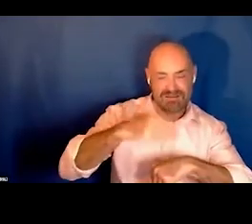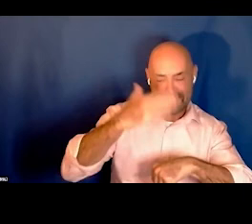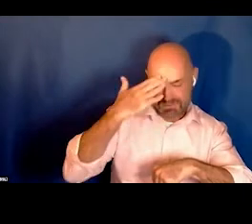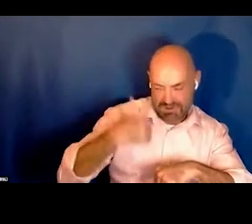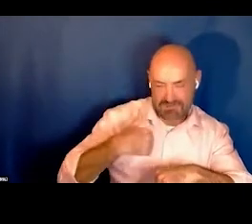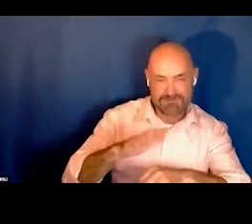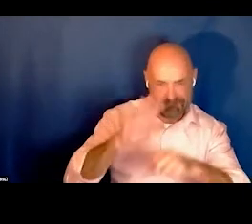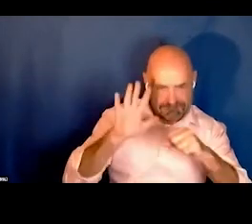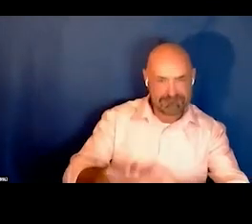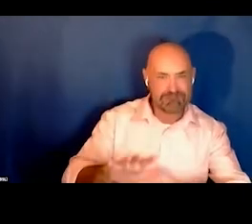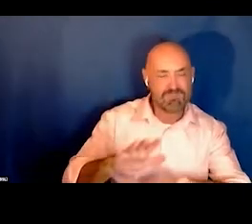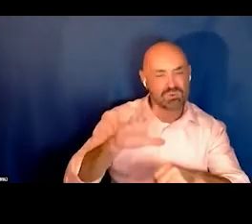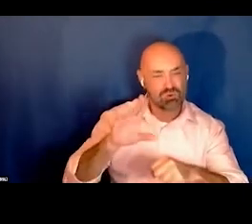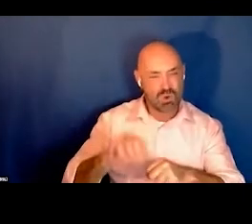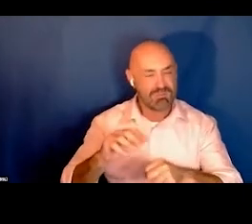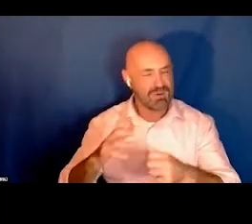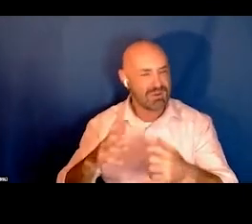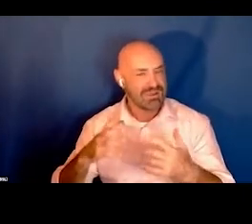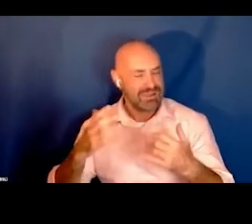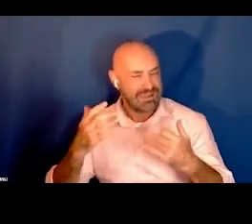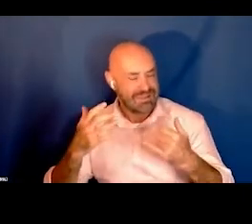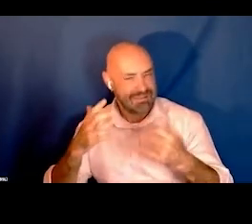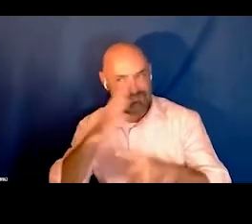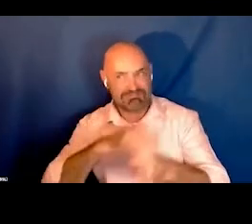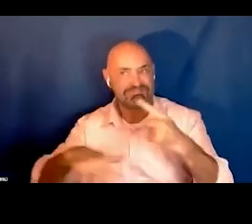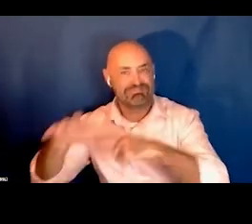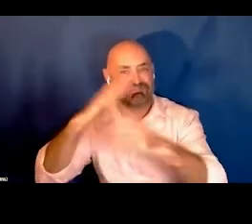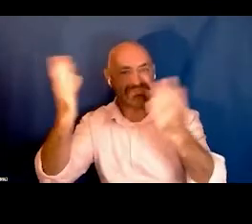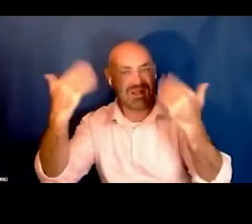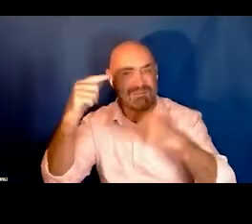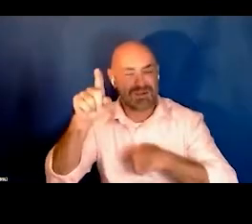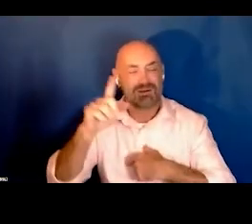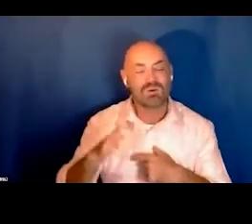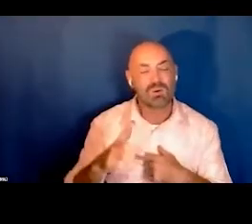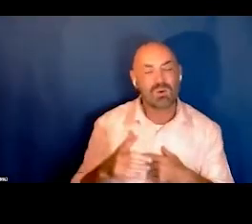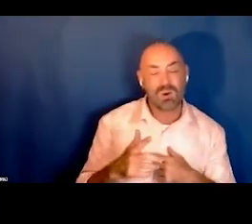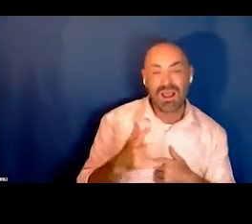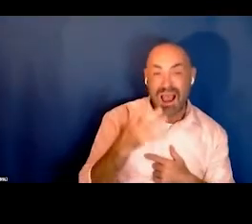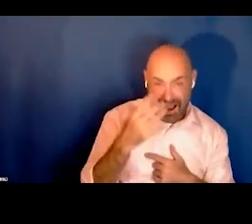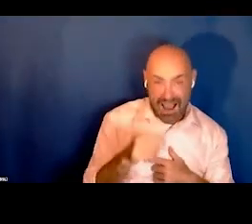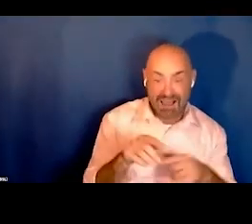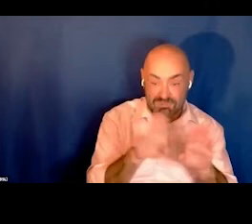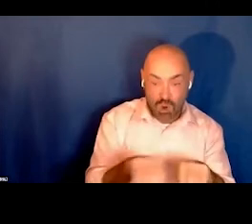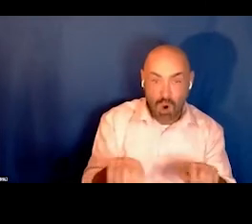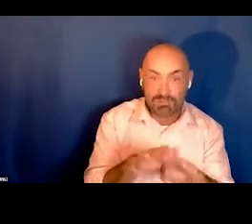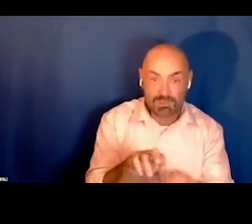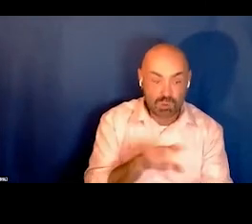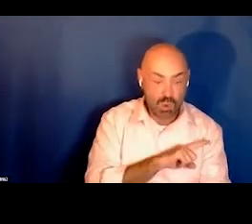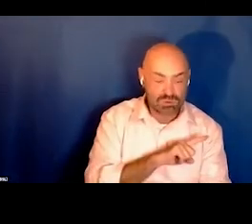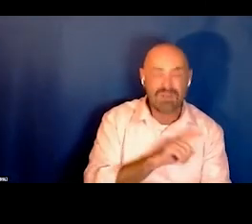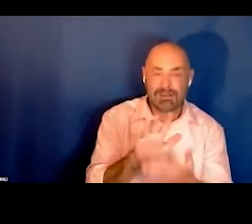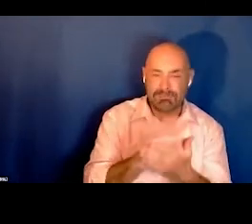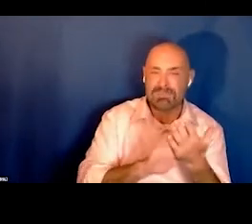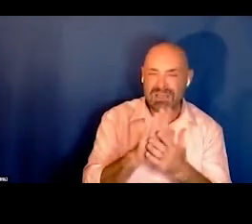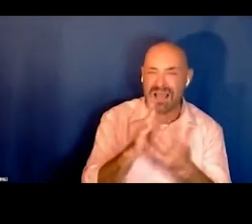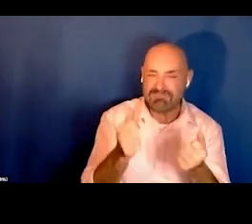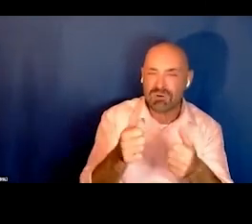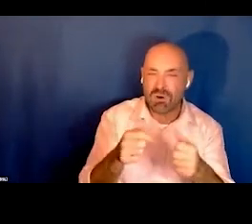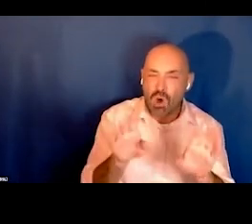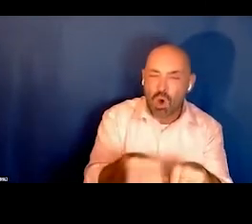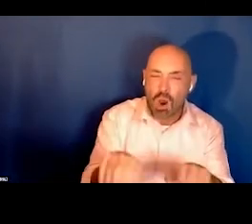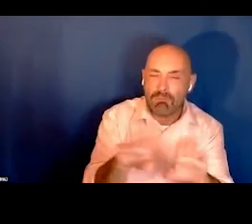also I'm going to demonstrate we can go beyond that. And because there are common causes, there are common solutions. And this